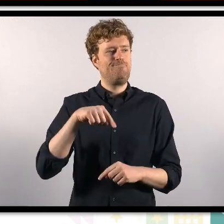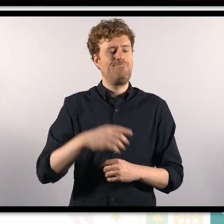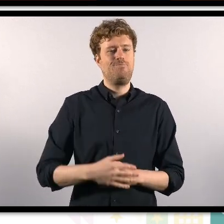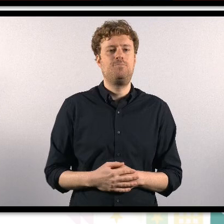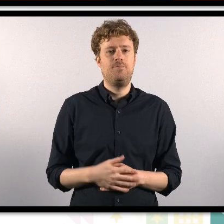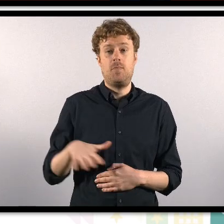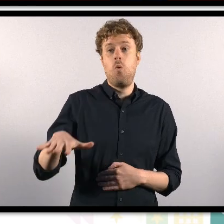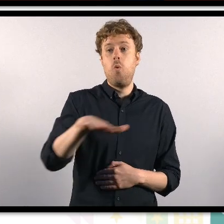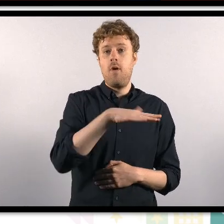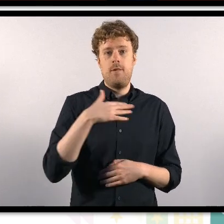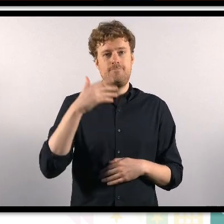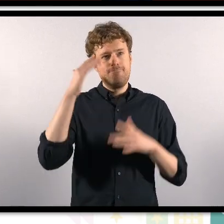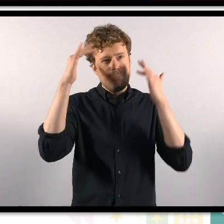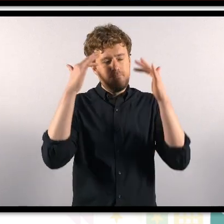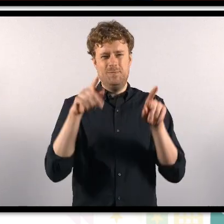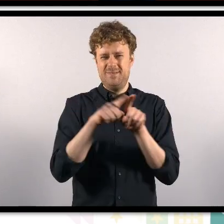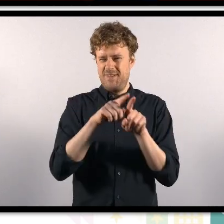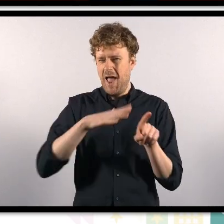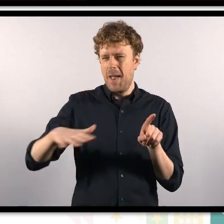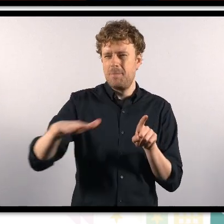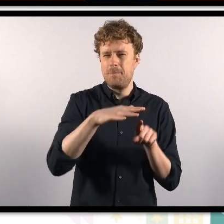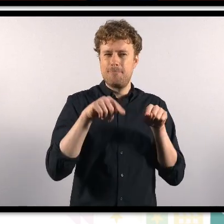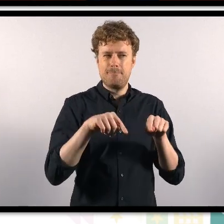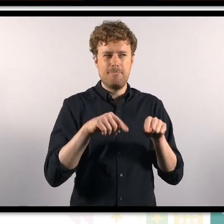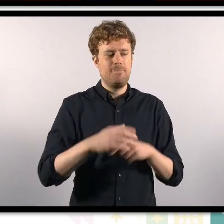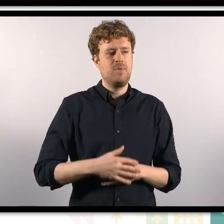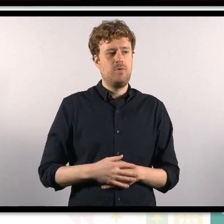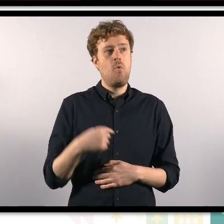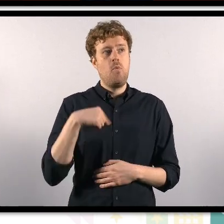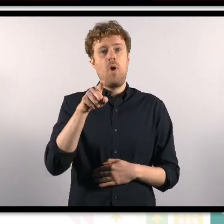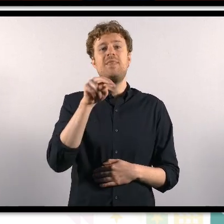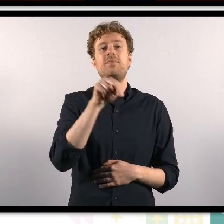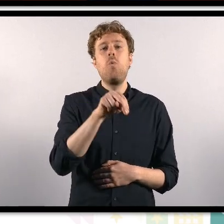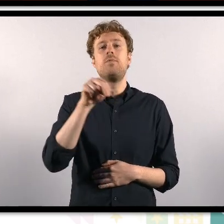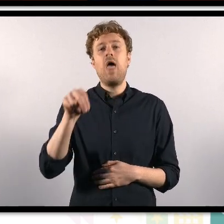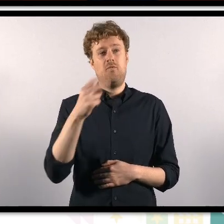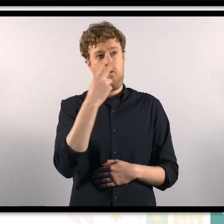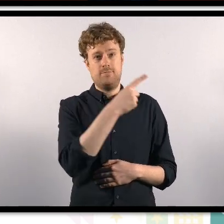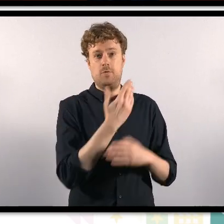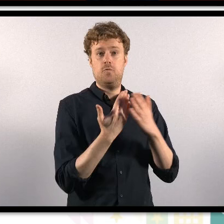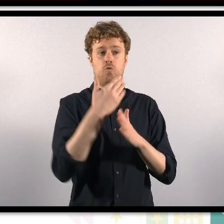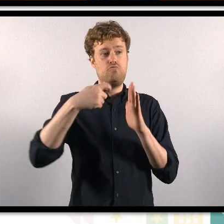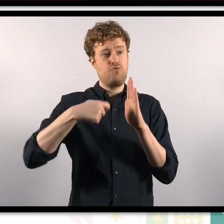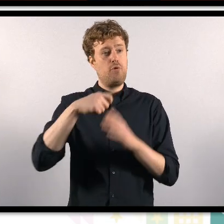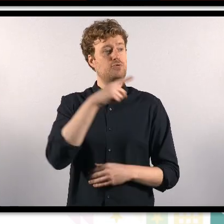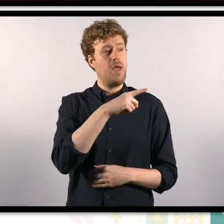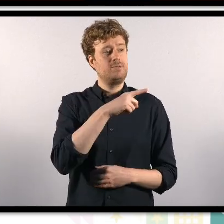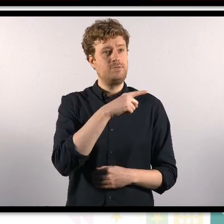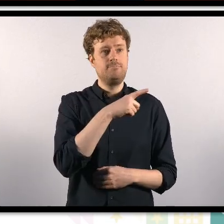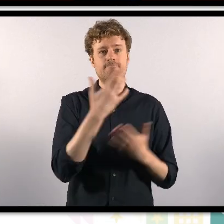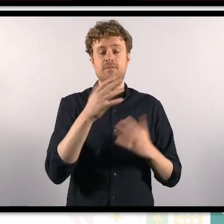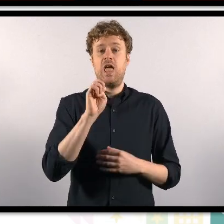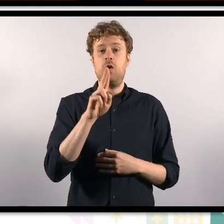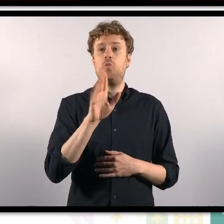other EU initiatives that are currently in motion as we speak. Now, with this, we can actually put public